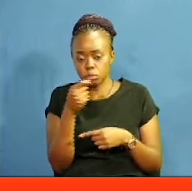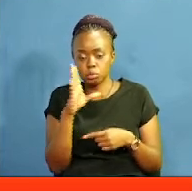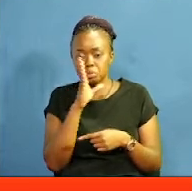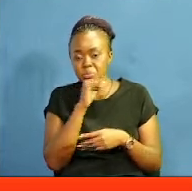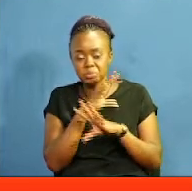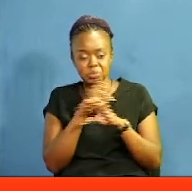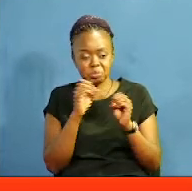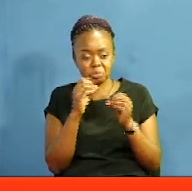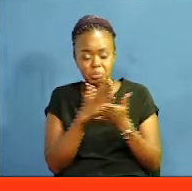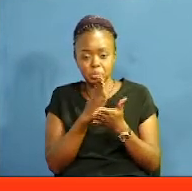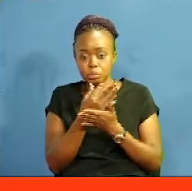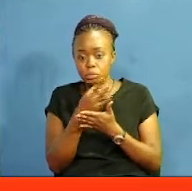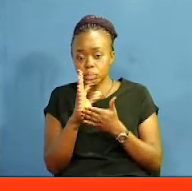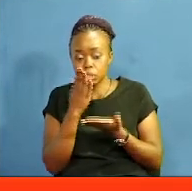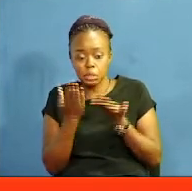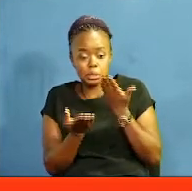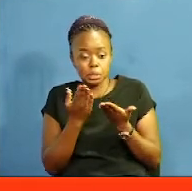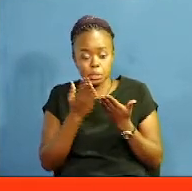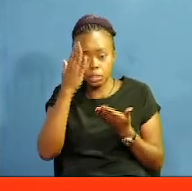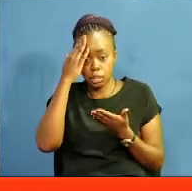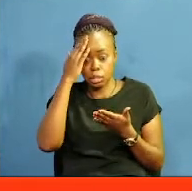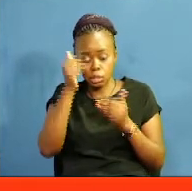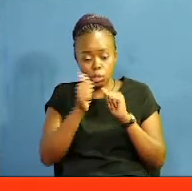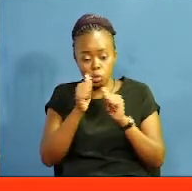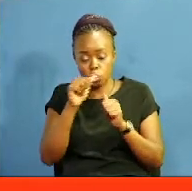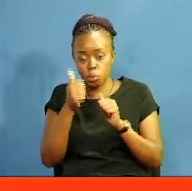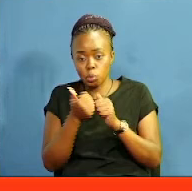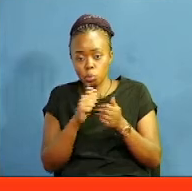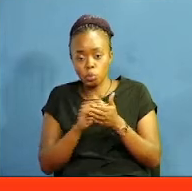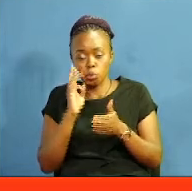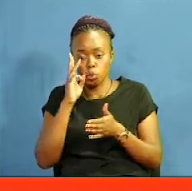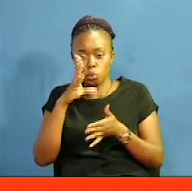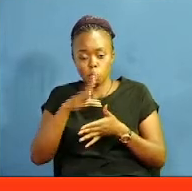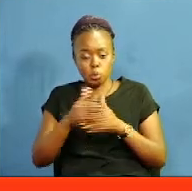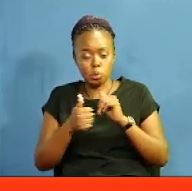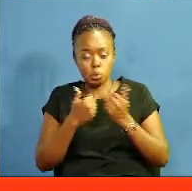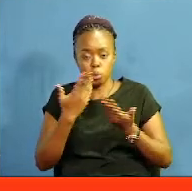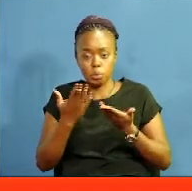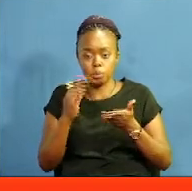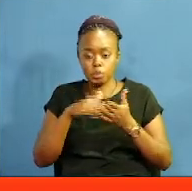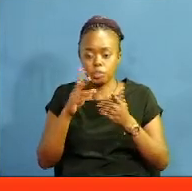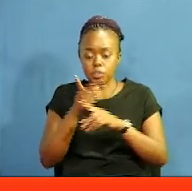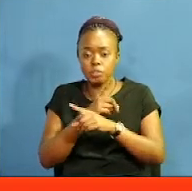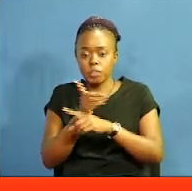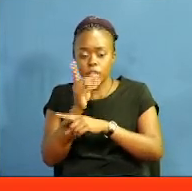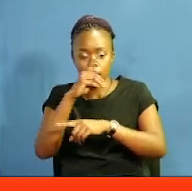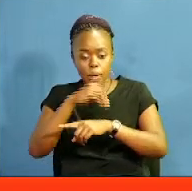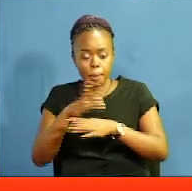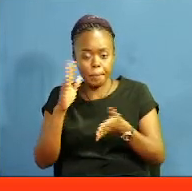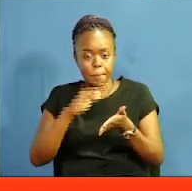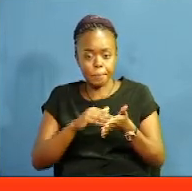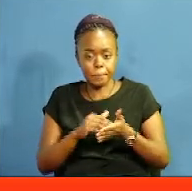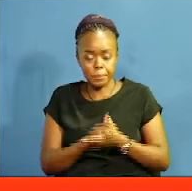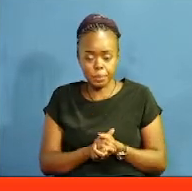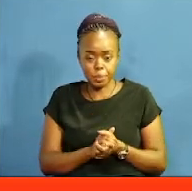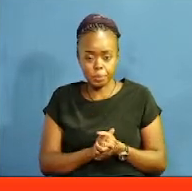to the finish line. Some of them may realign with other coalitions that will come up in a few days to come. No,